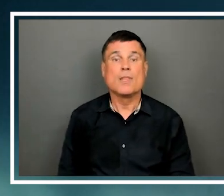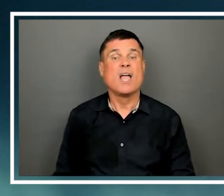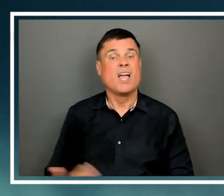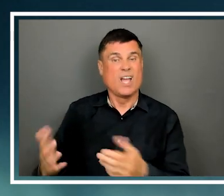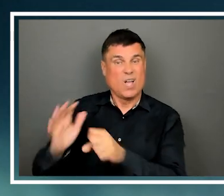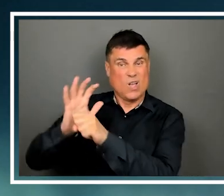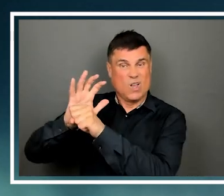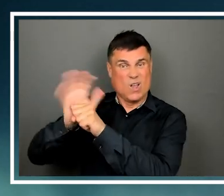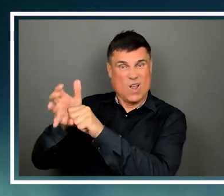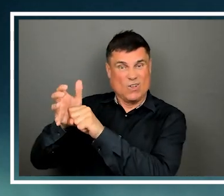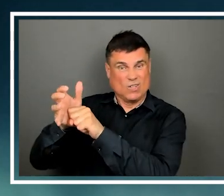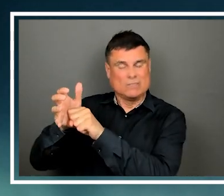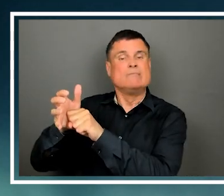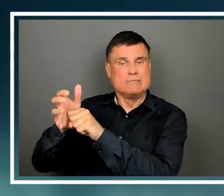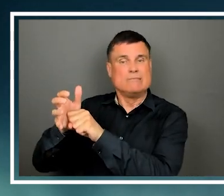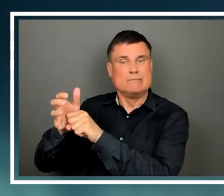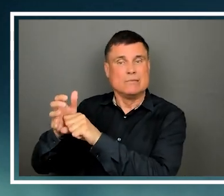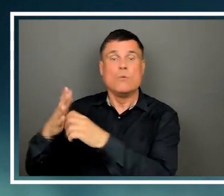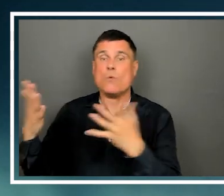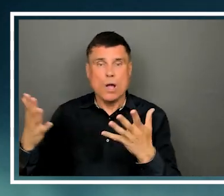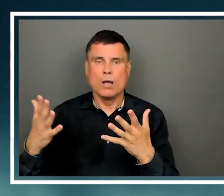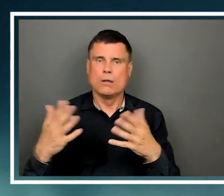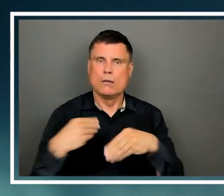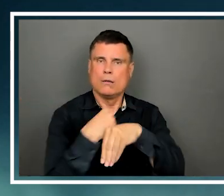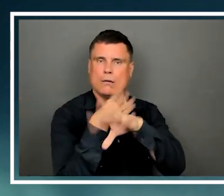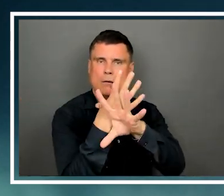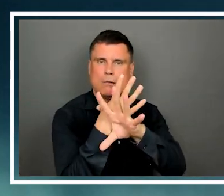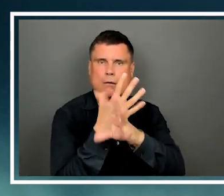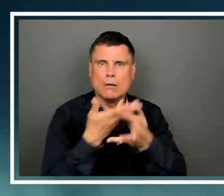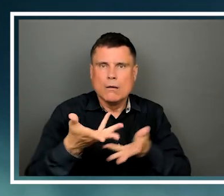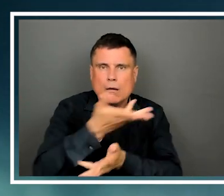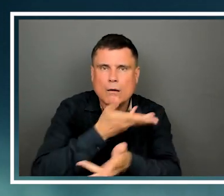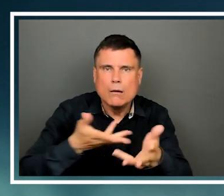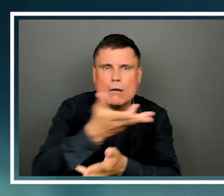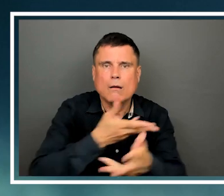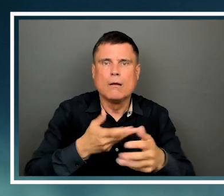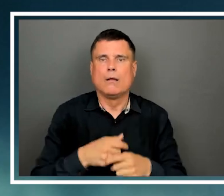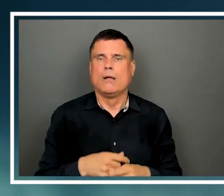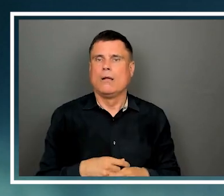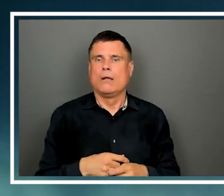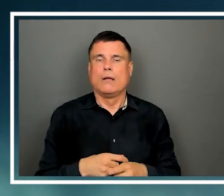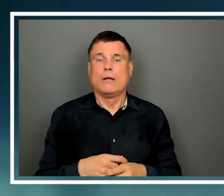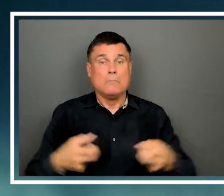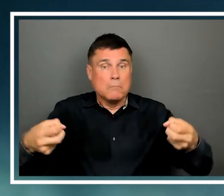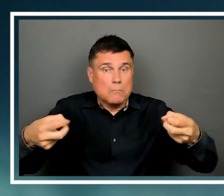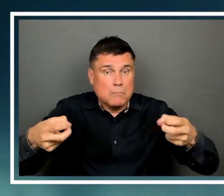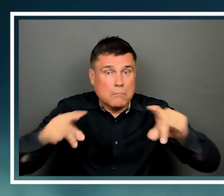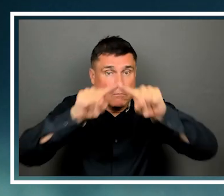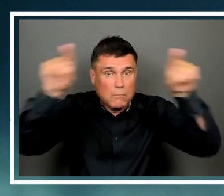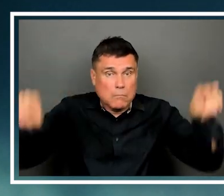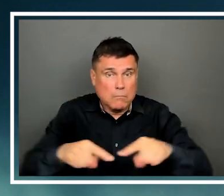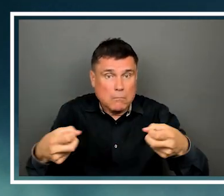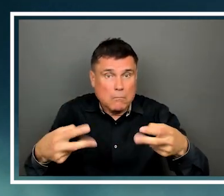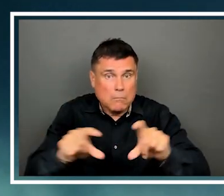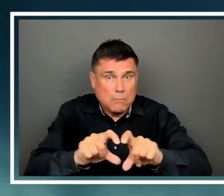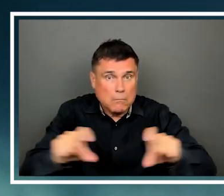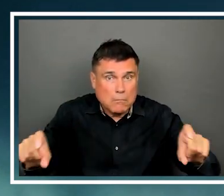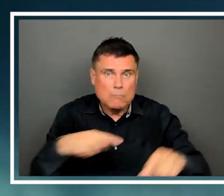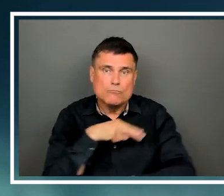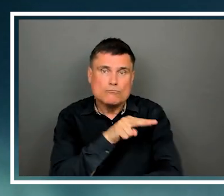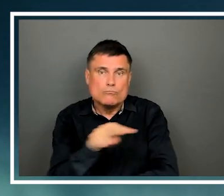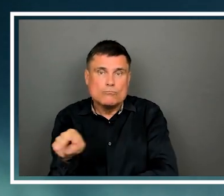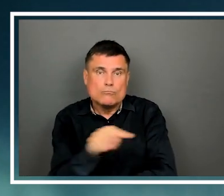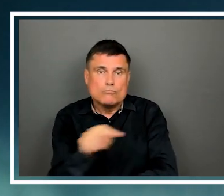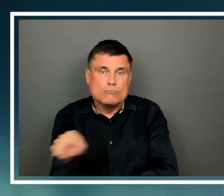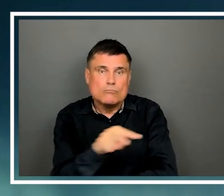Because of COVID, we have a lot of online meetings now. In these meetings, sometimes there is screen captioning available,